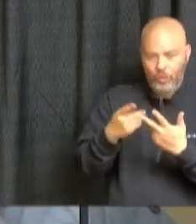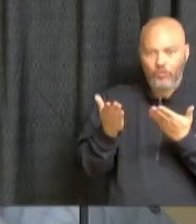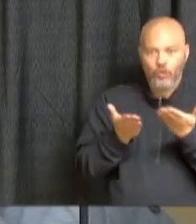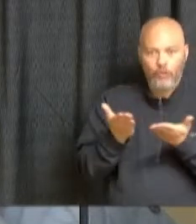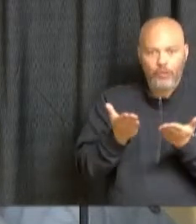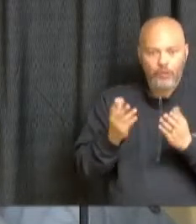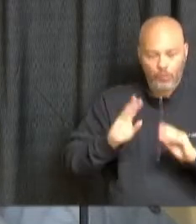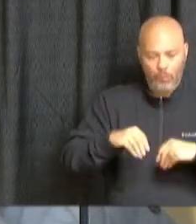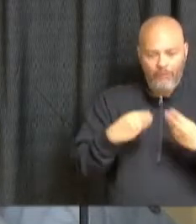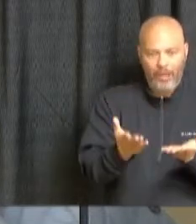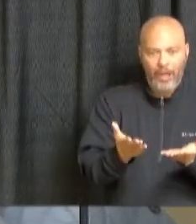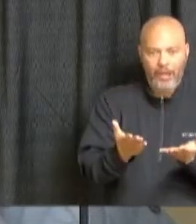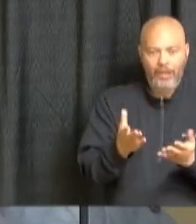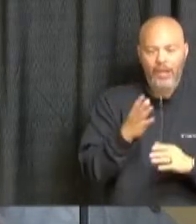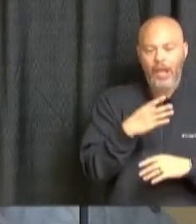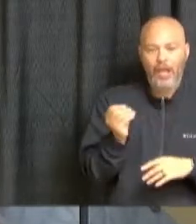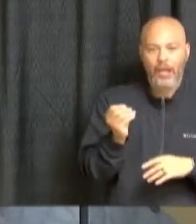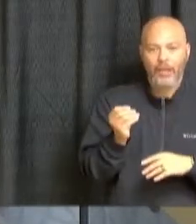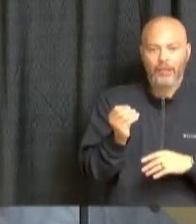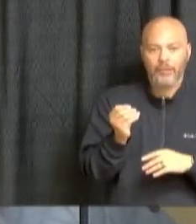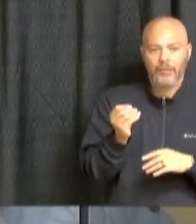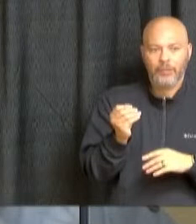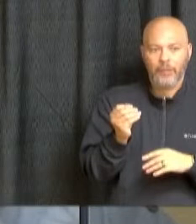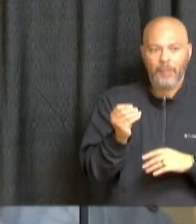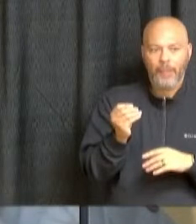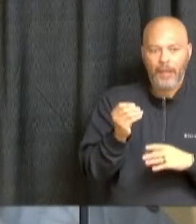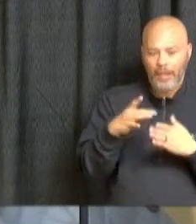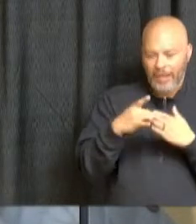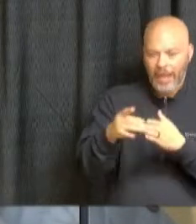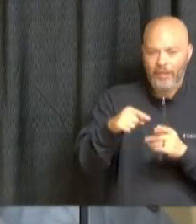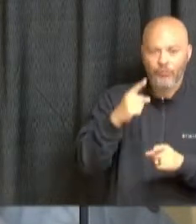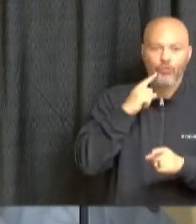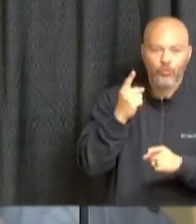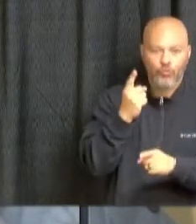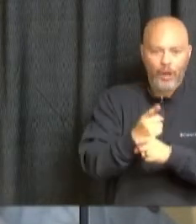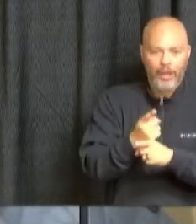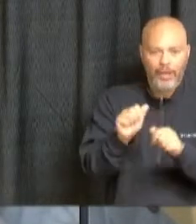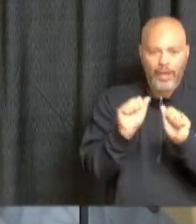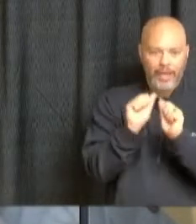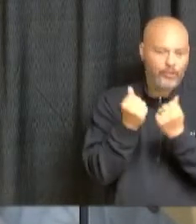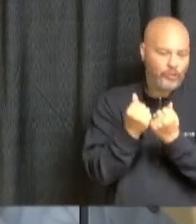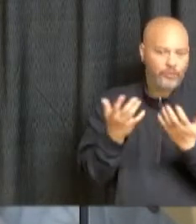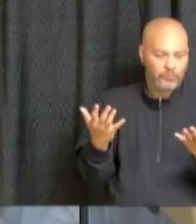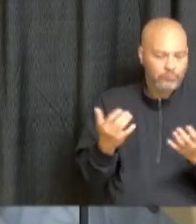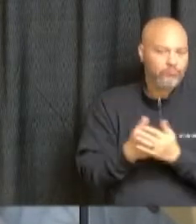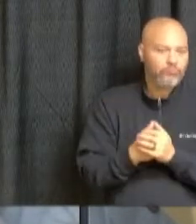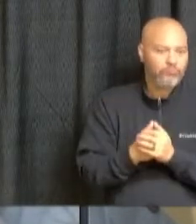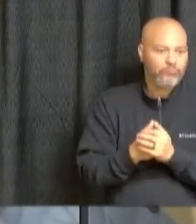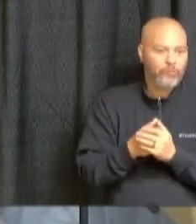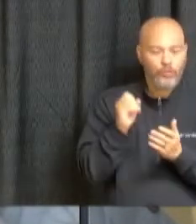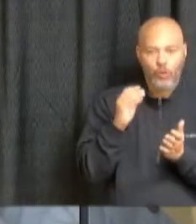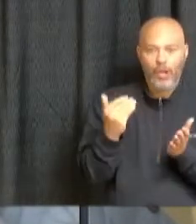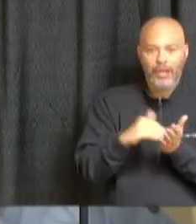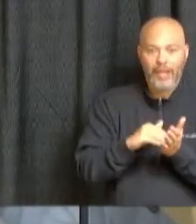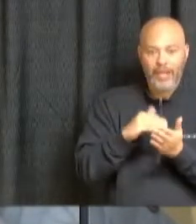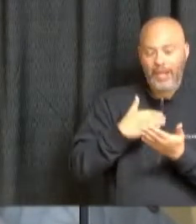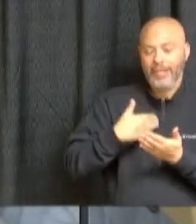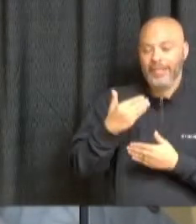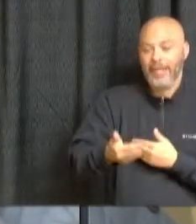that we're providing, and then guiding them towards the right direction. So again, our